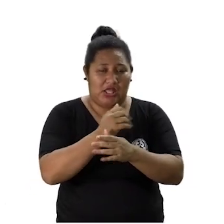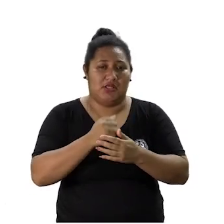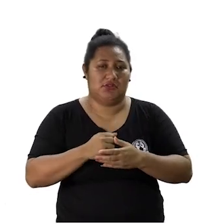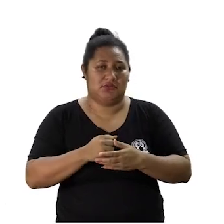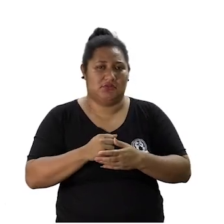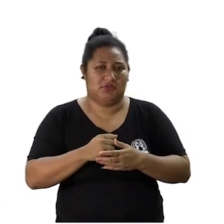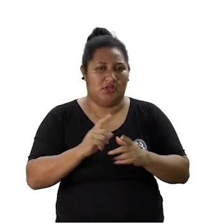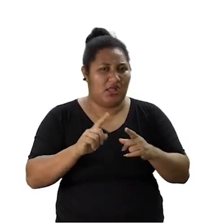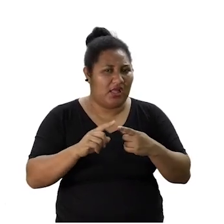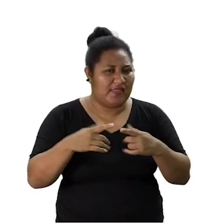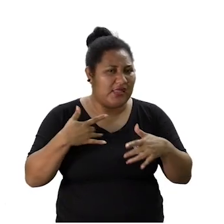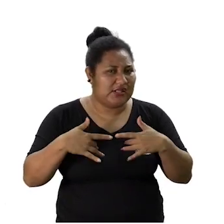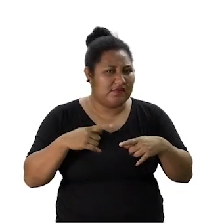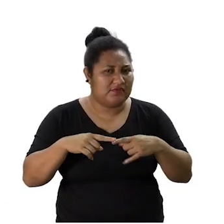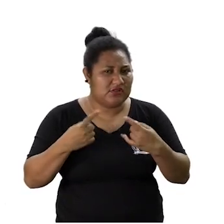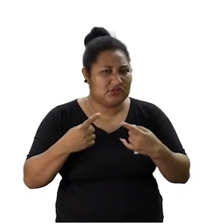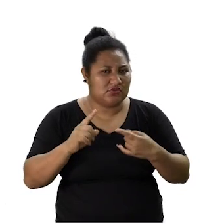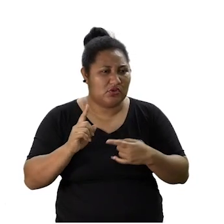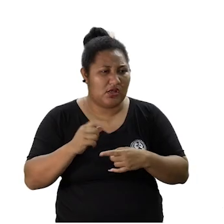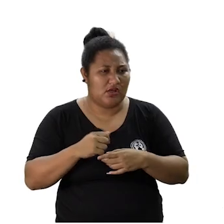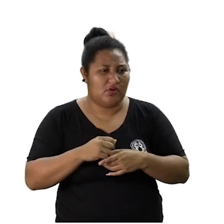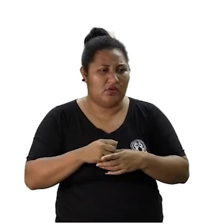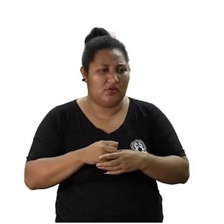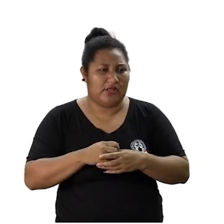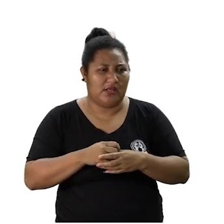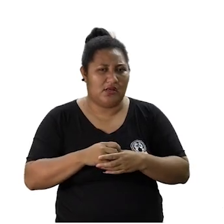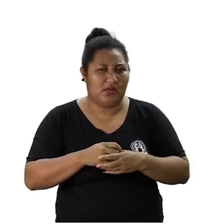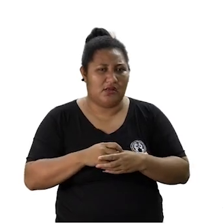mai si mea ola pe o le tia nai tu mai nā.